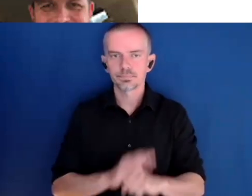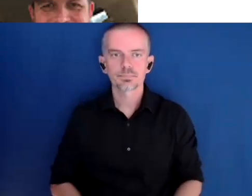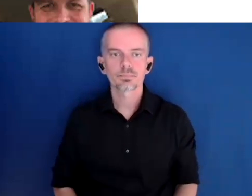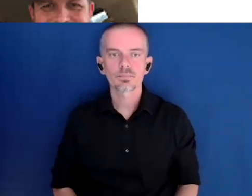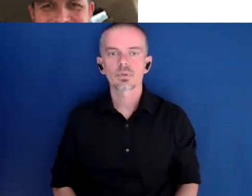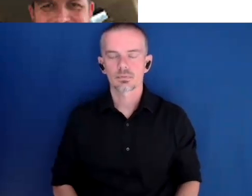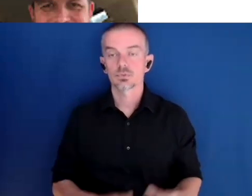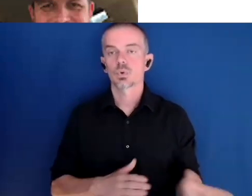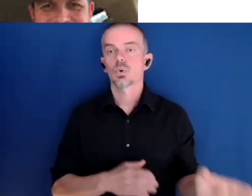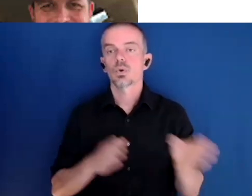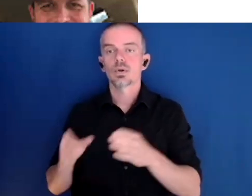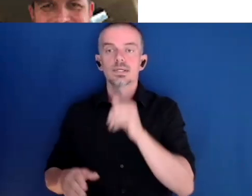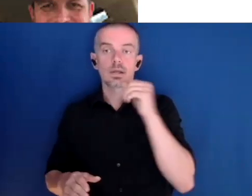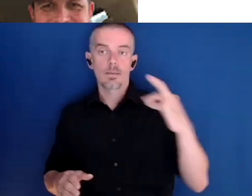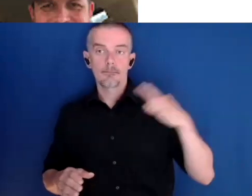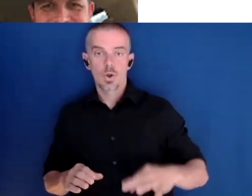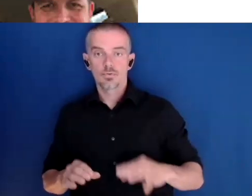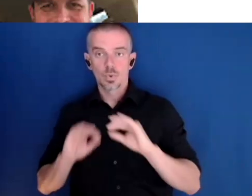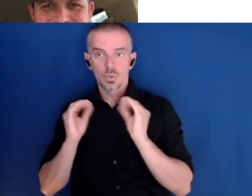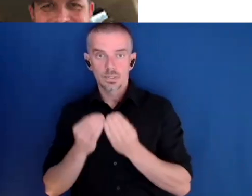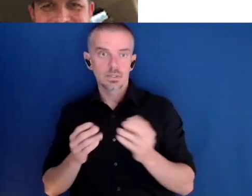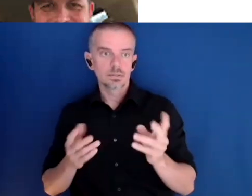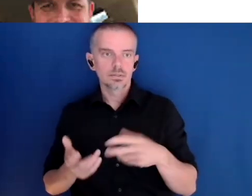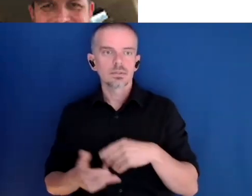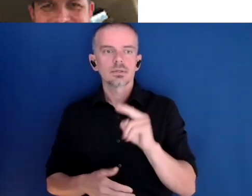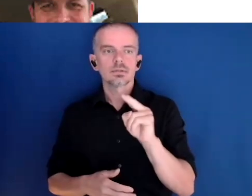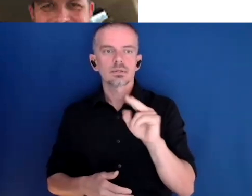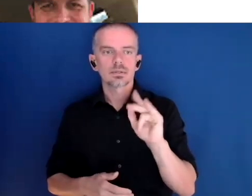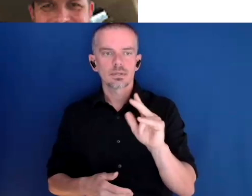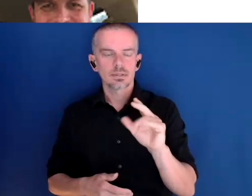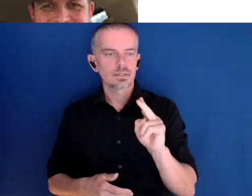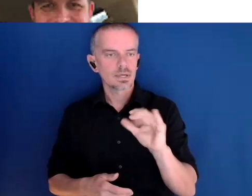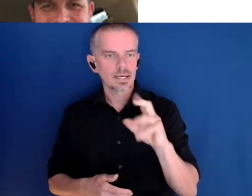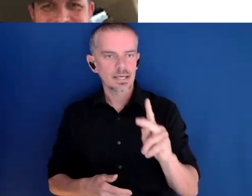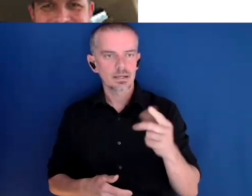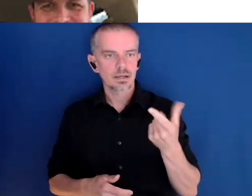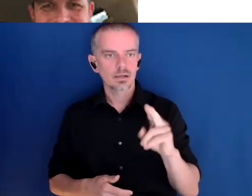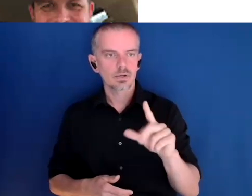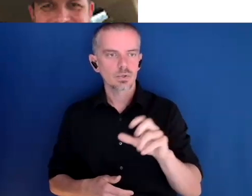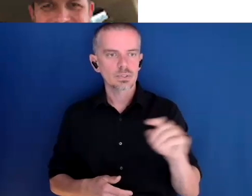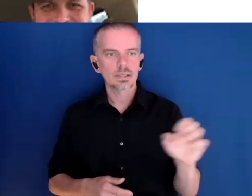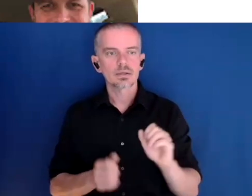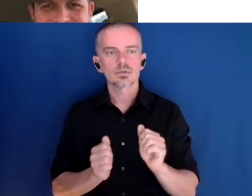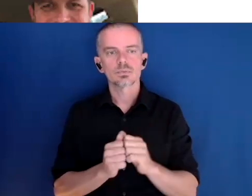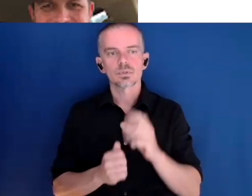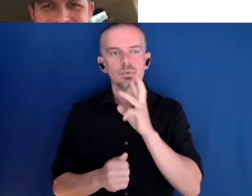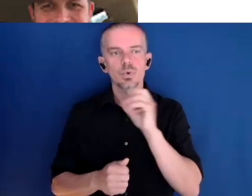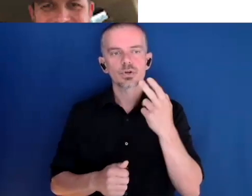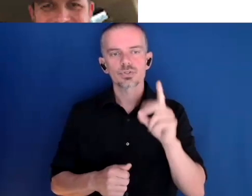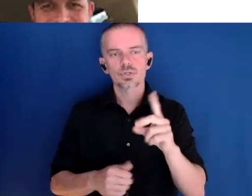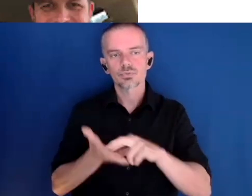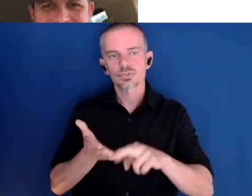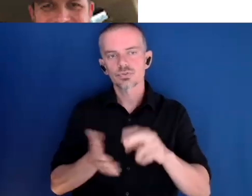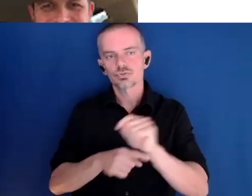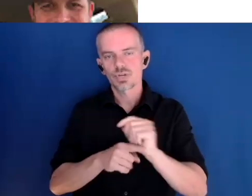On the nonprofit side of things, we'll be joined by Nick Goulet with the Watershed Research and Training Center in California, Jay McLaughlin